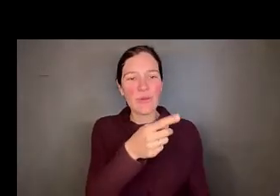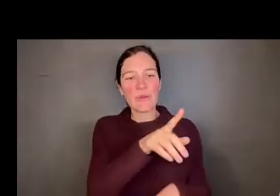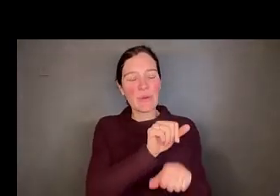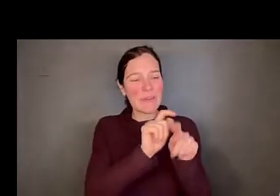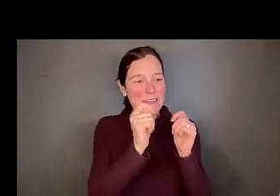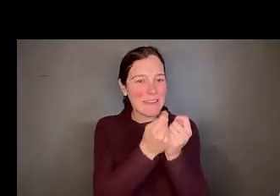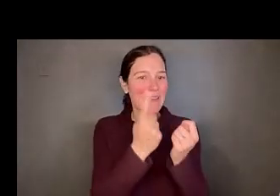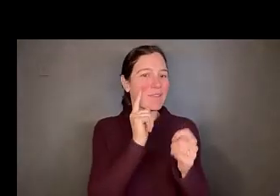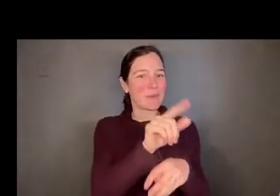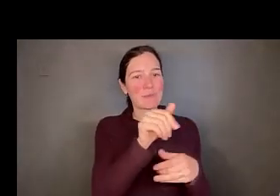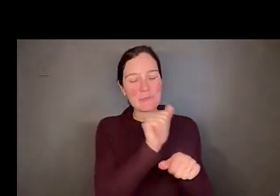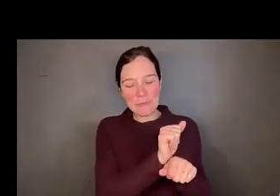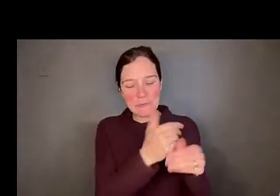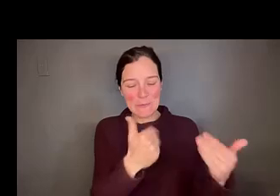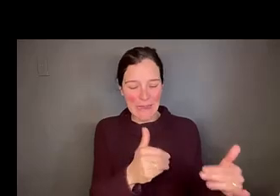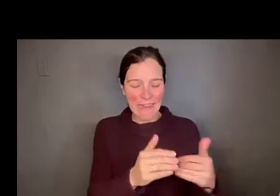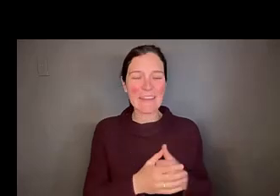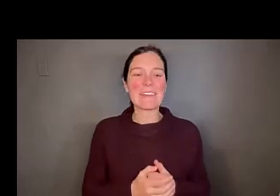you do.